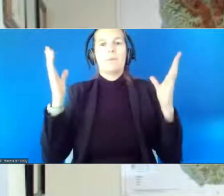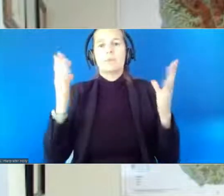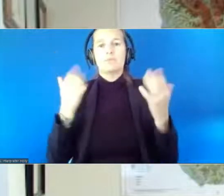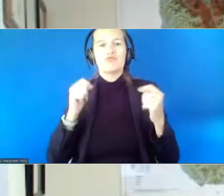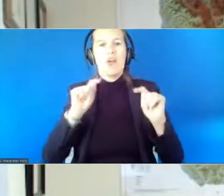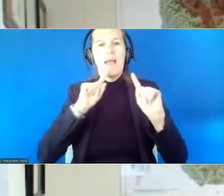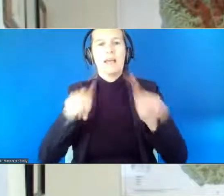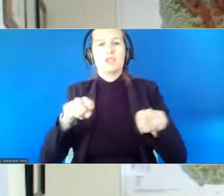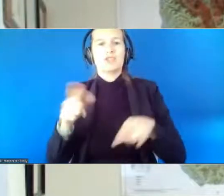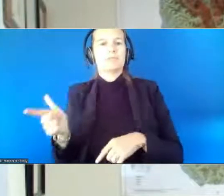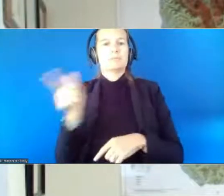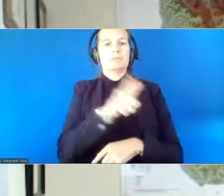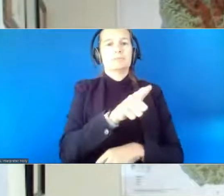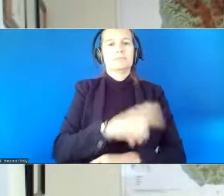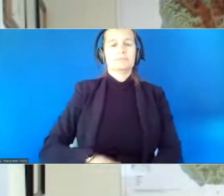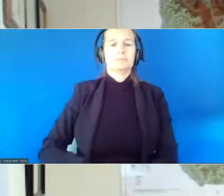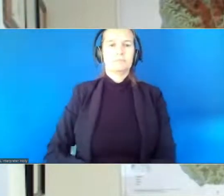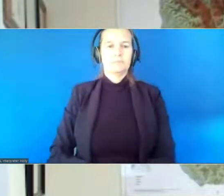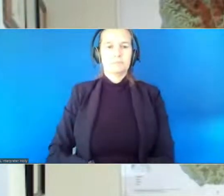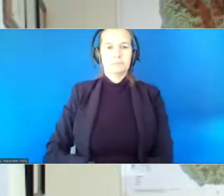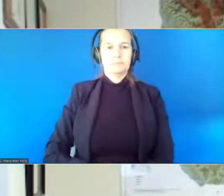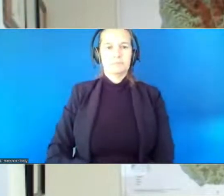answer them.